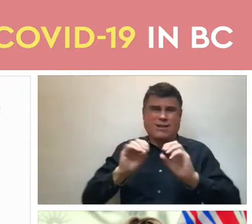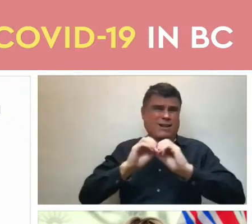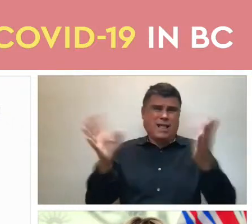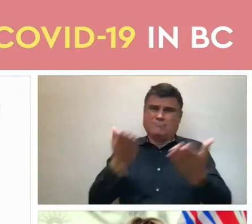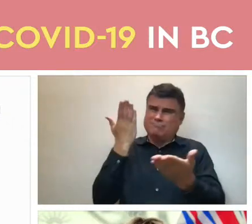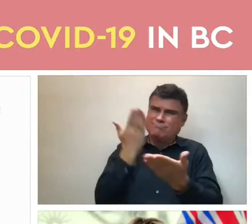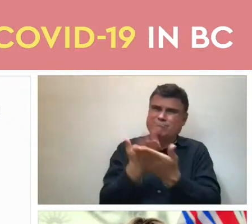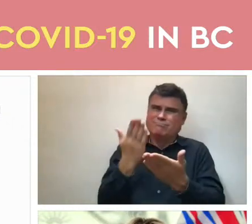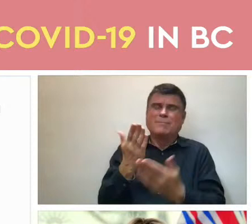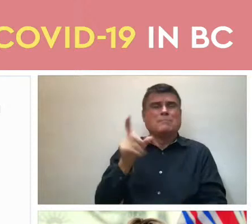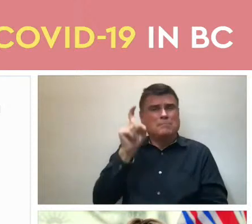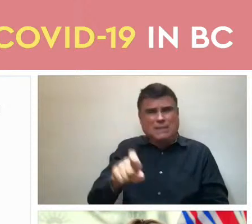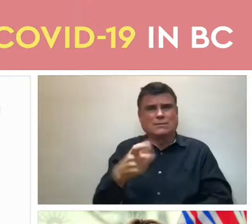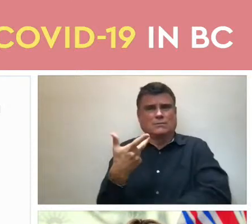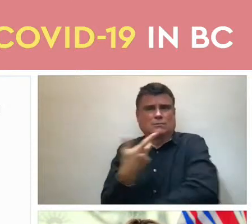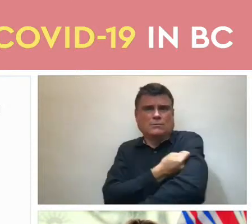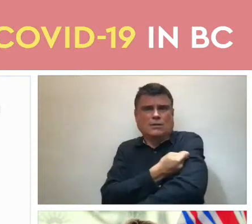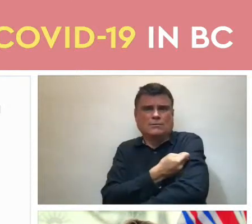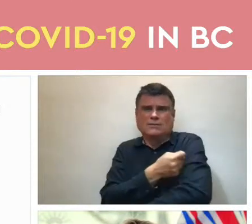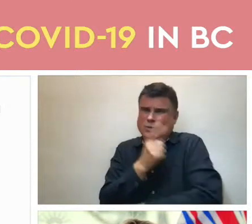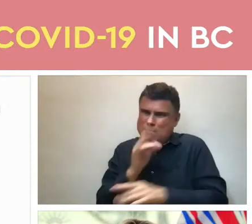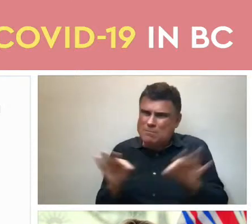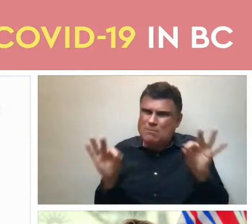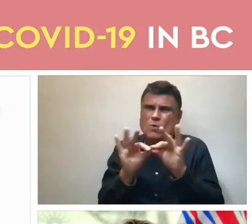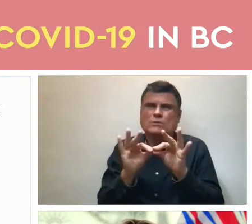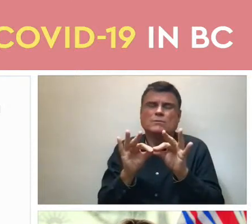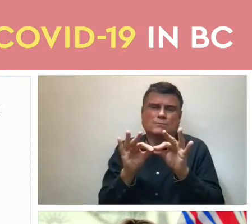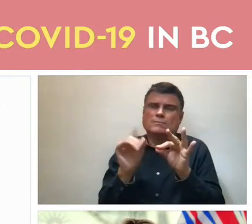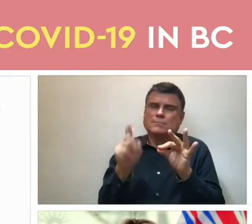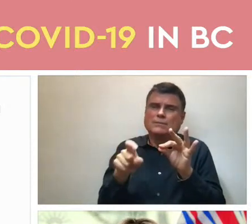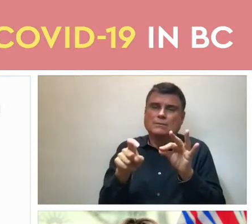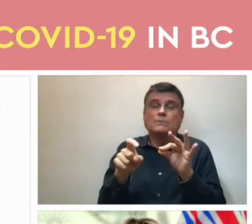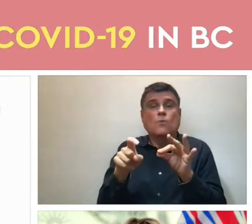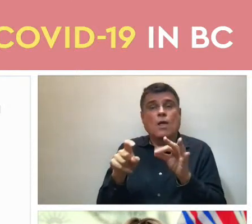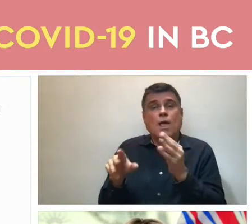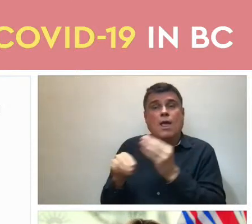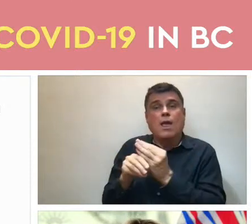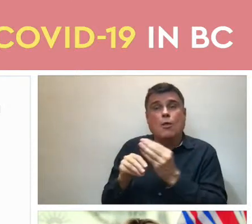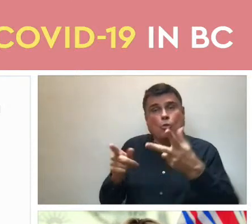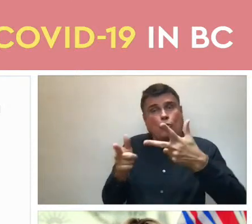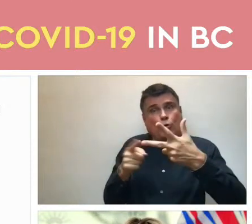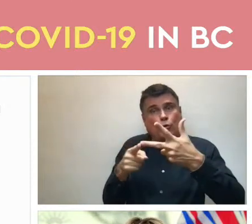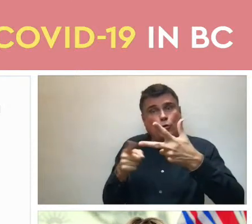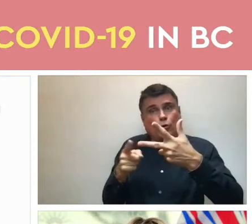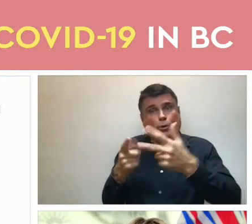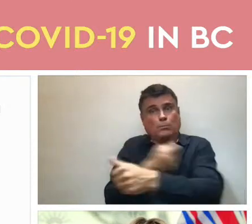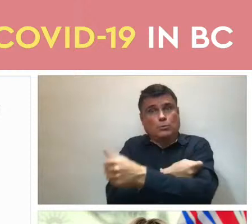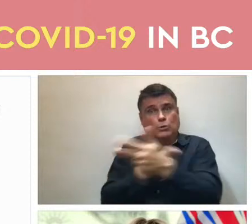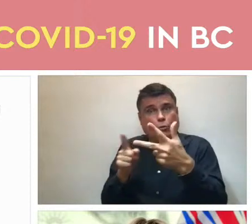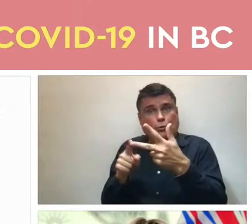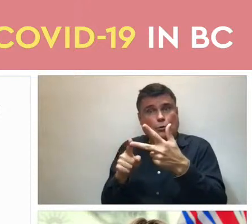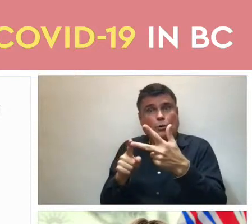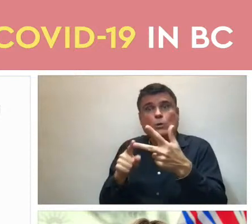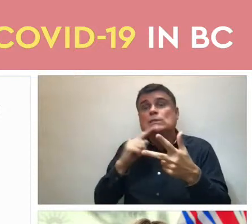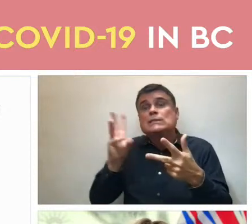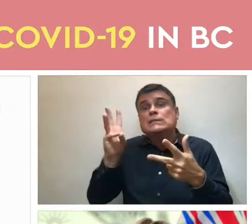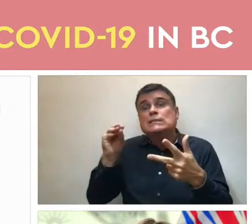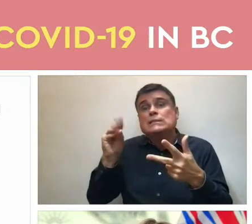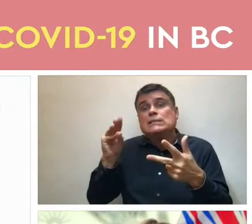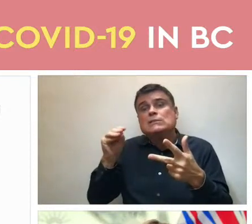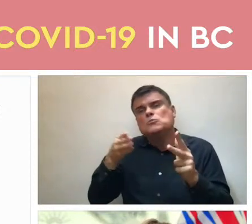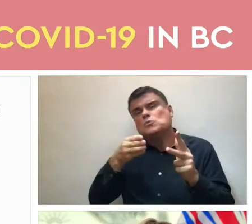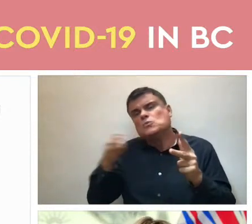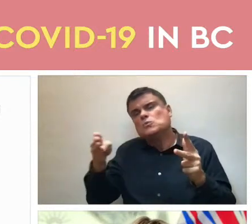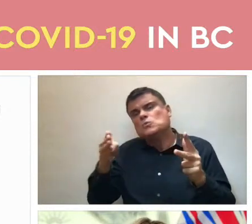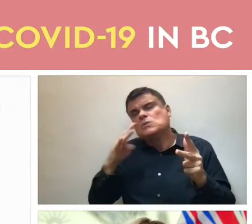down risk in older age groups. If we see the 60 to 79 coming down in the last few weeks, and